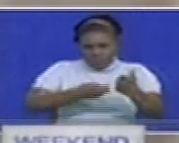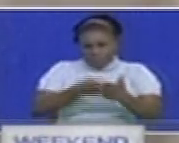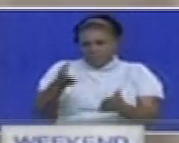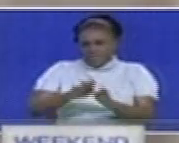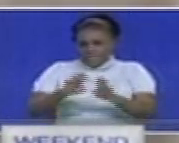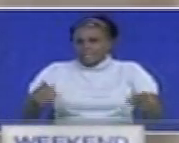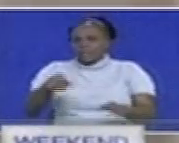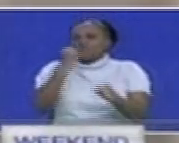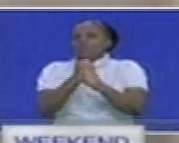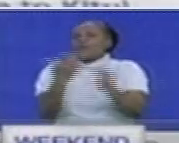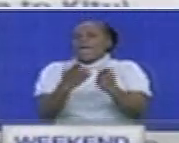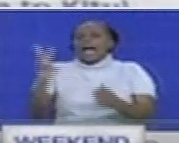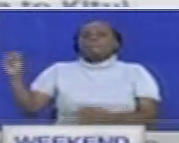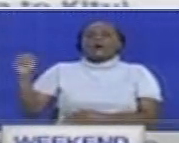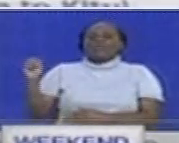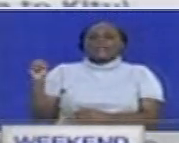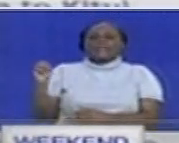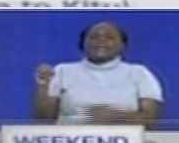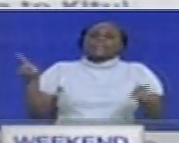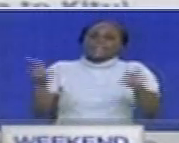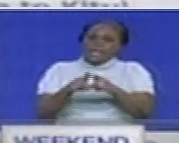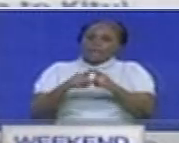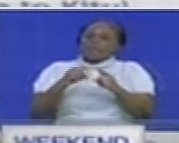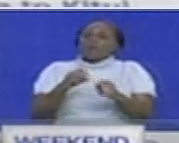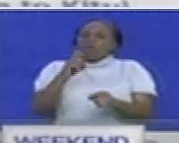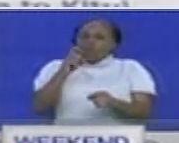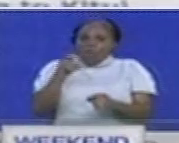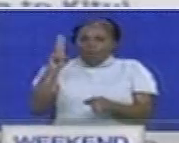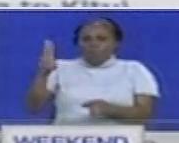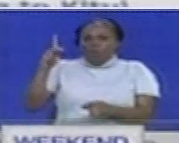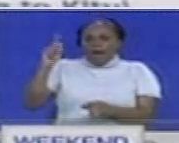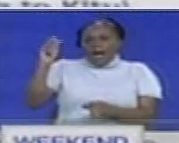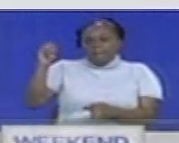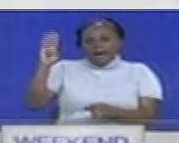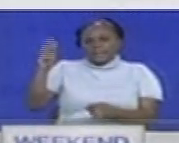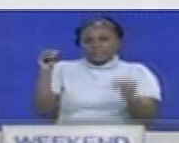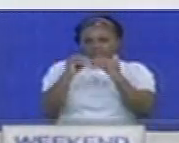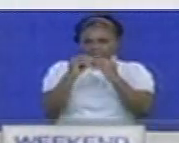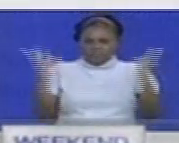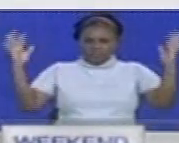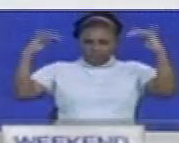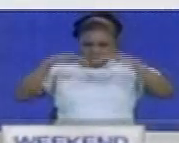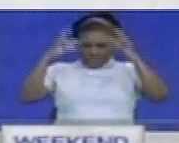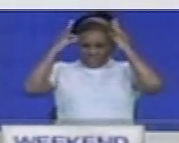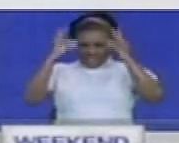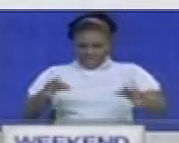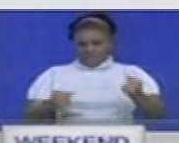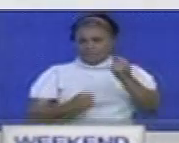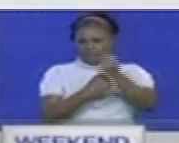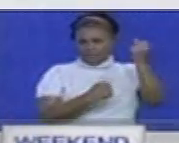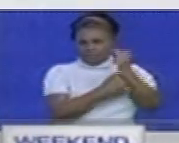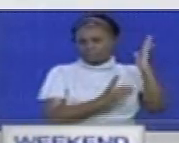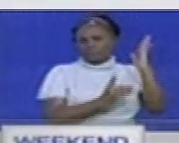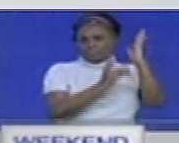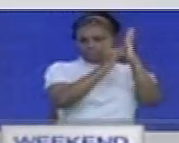City were done in Makueni. Anukambani Leaders Forum on the 28th of March this year resolved to support the development of